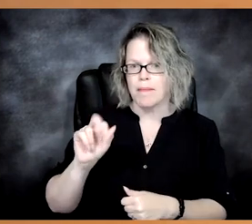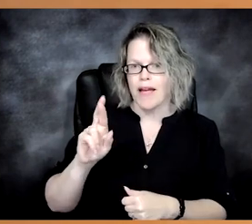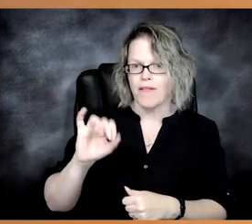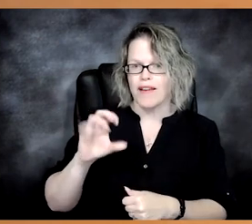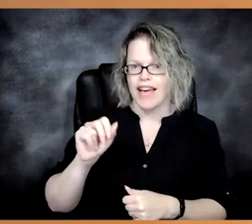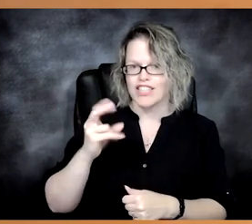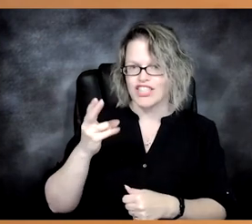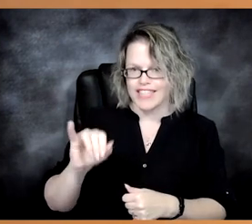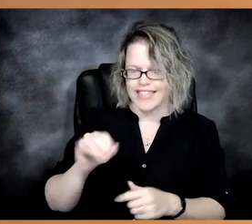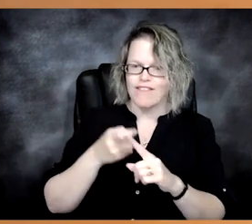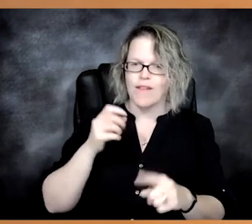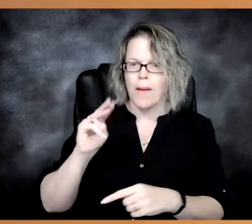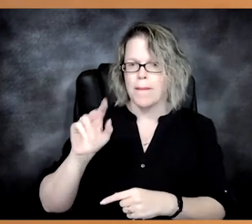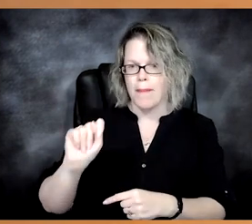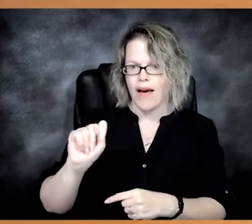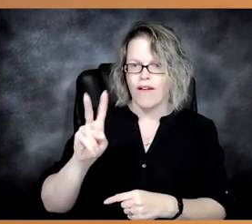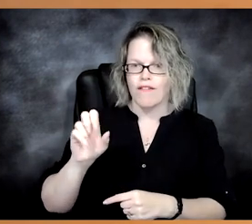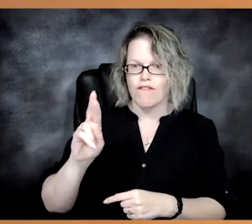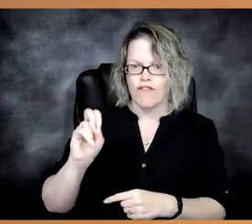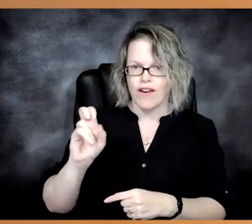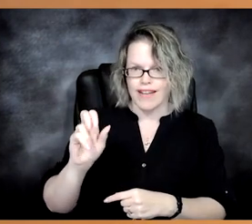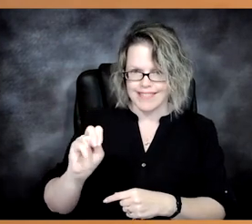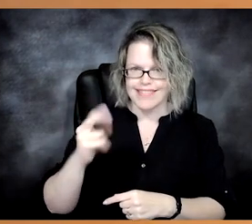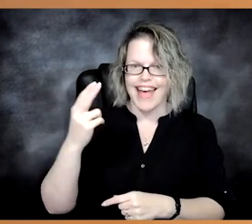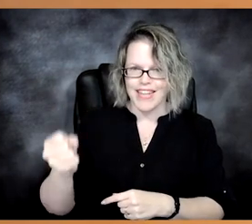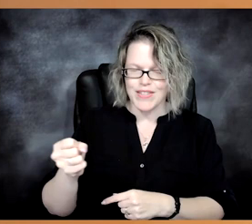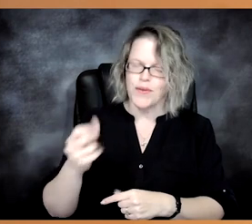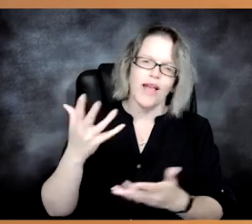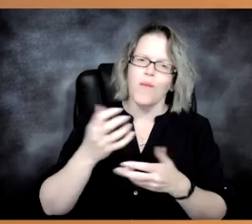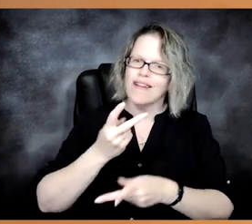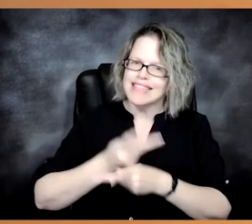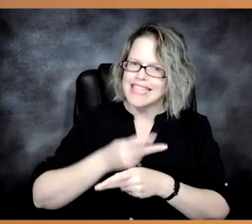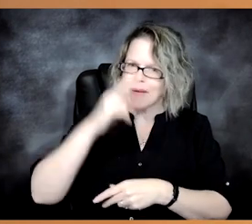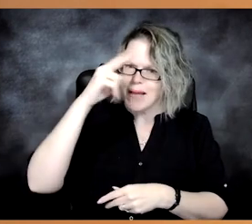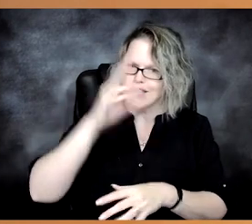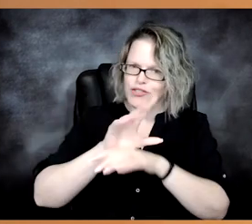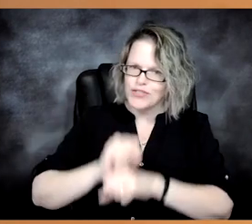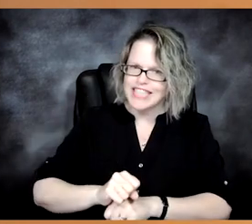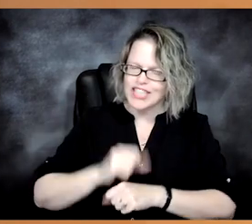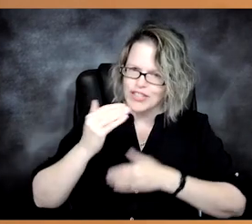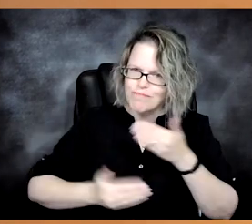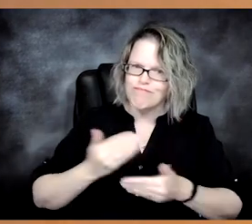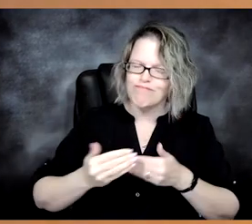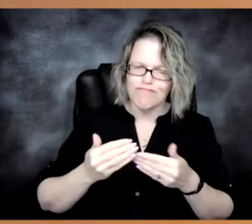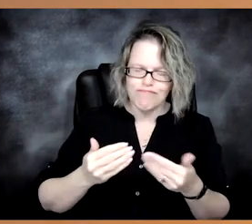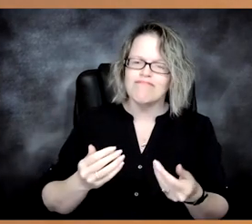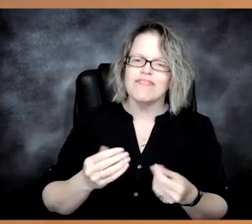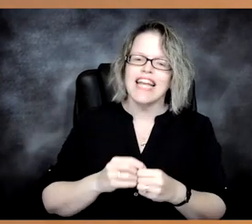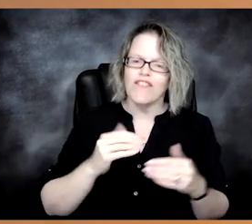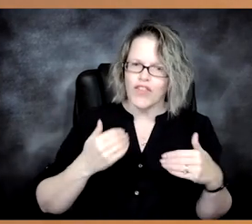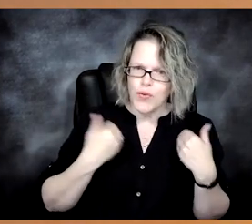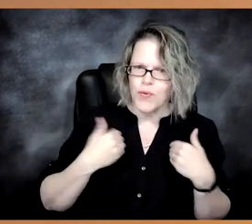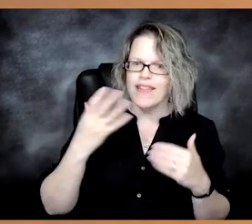Mount Vernon High School. Their mission is to keep Mexican music traditions alive within the youth and the community. They